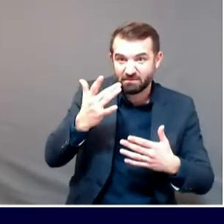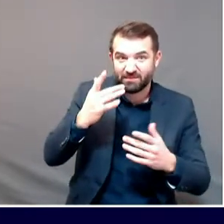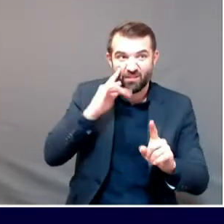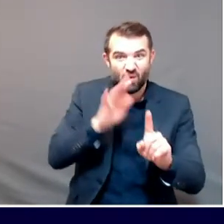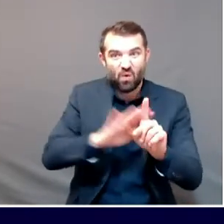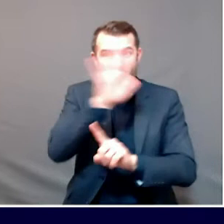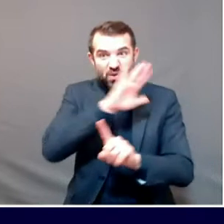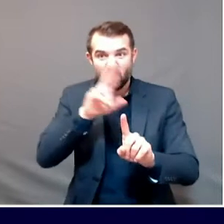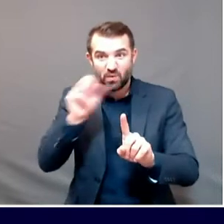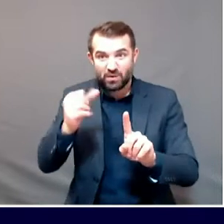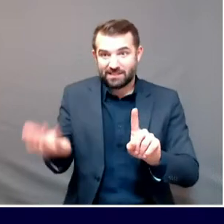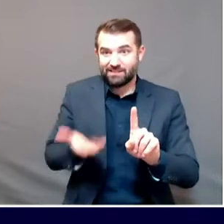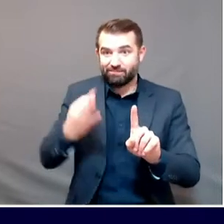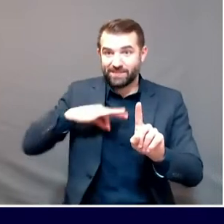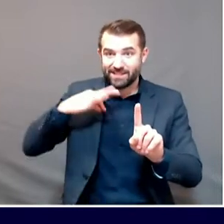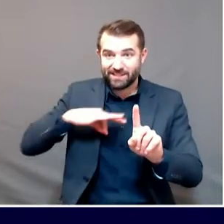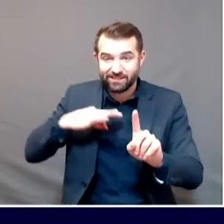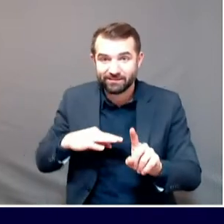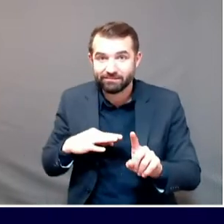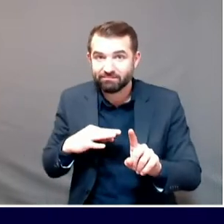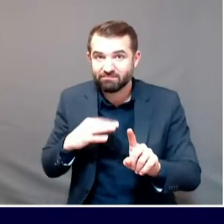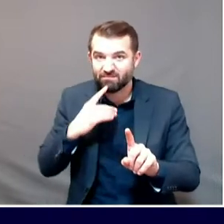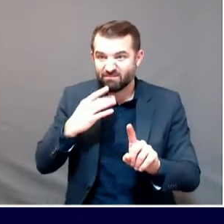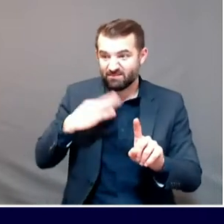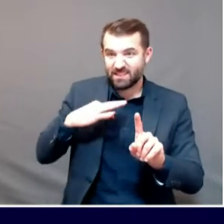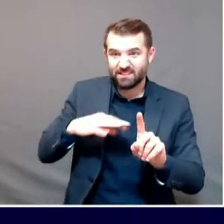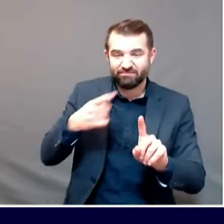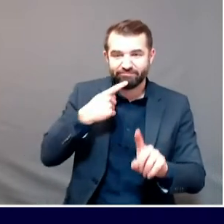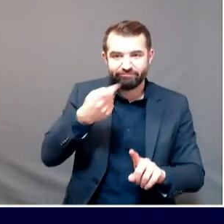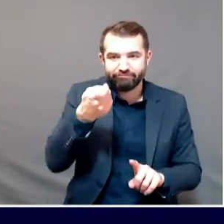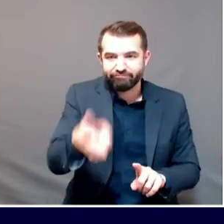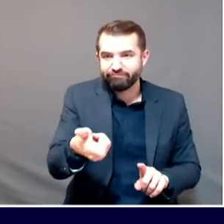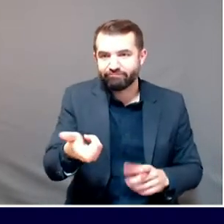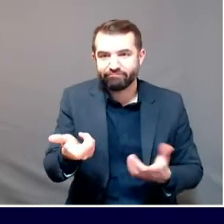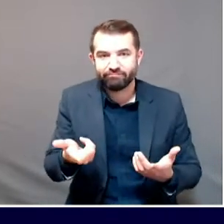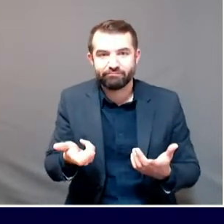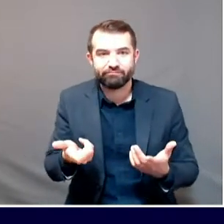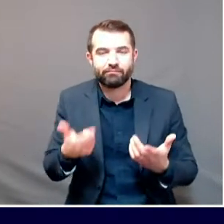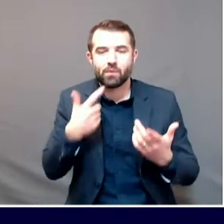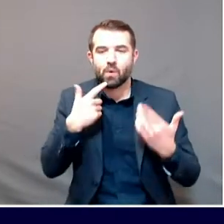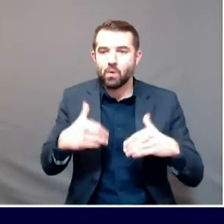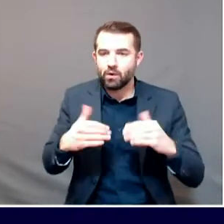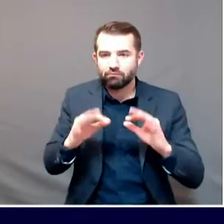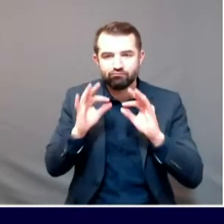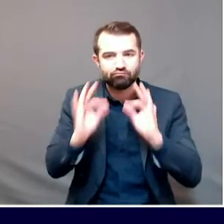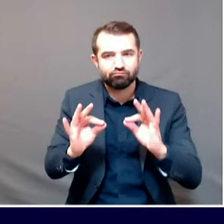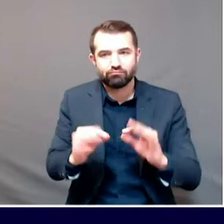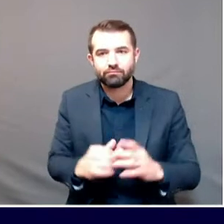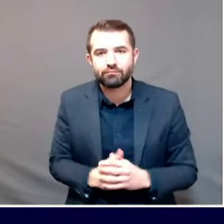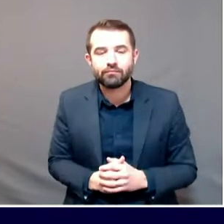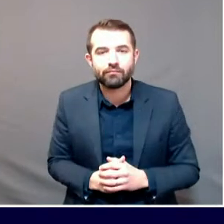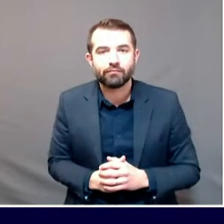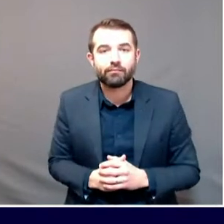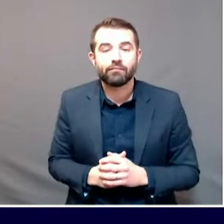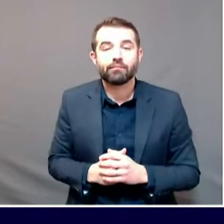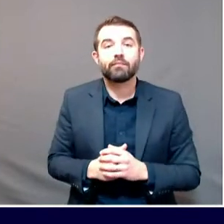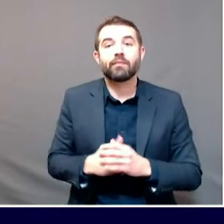has been limited owing to their good work. Thank you. I'd like to turn now to where we are with respect to